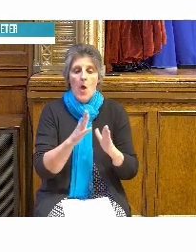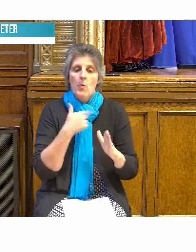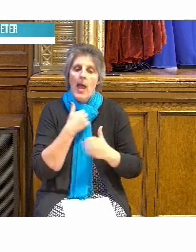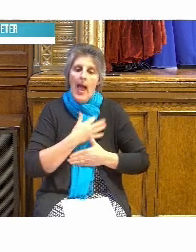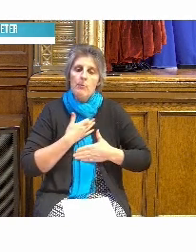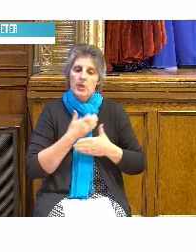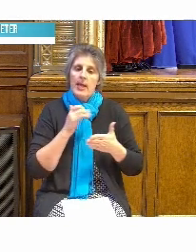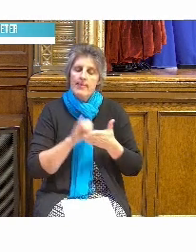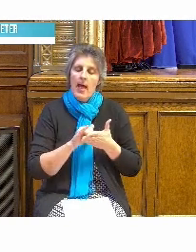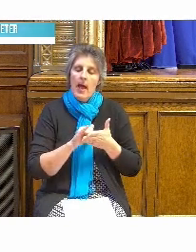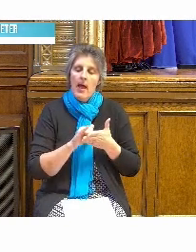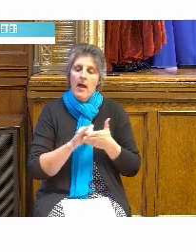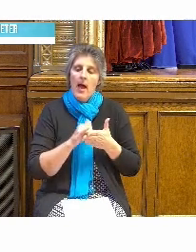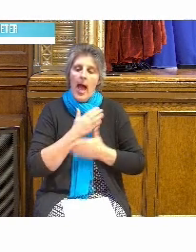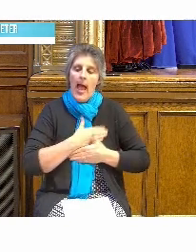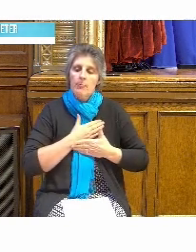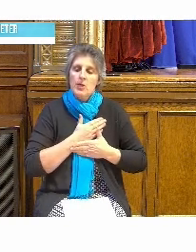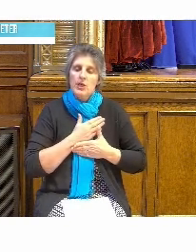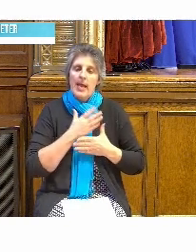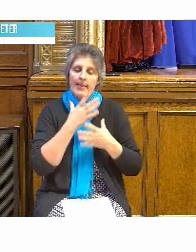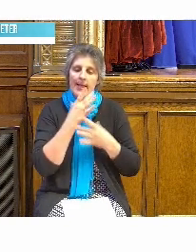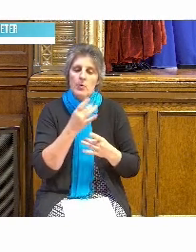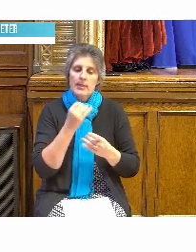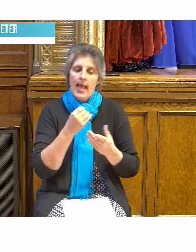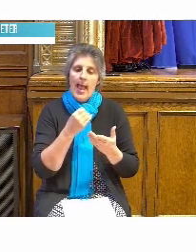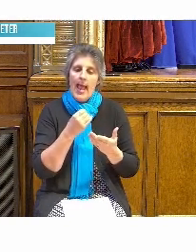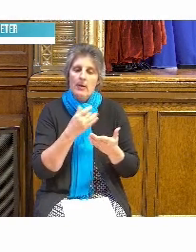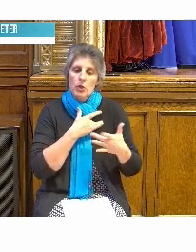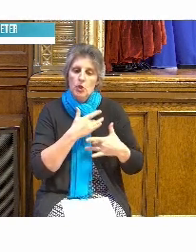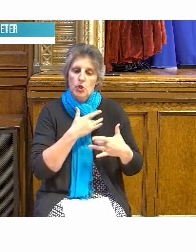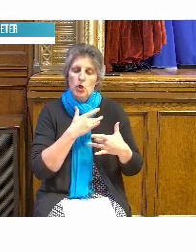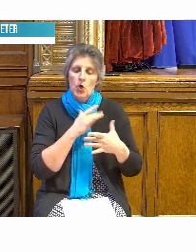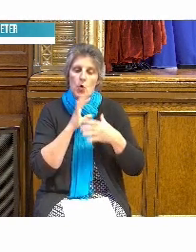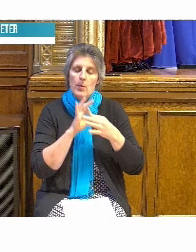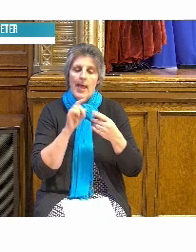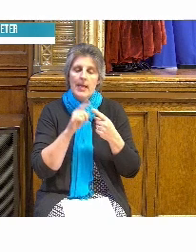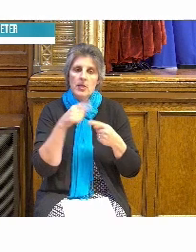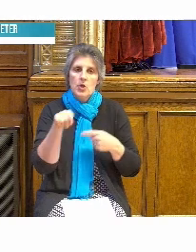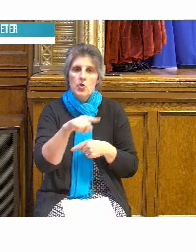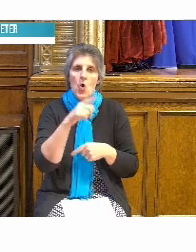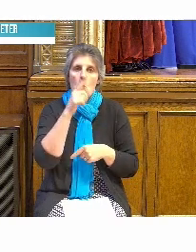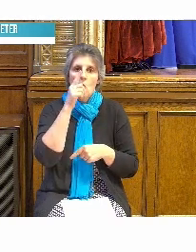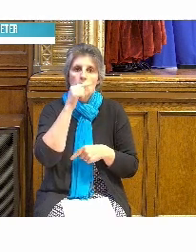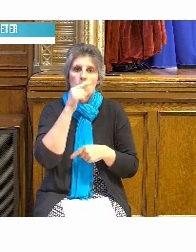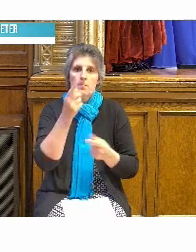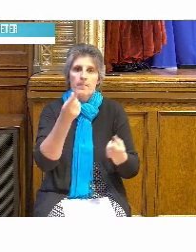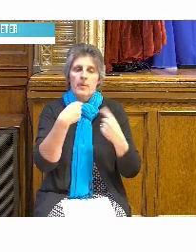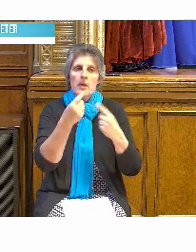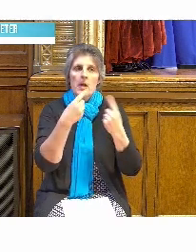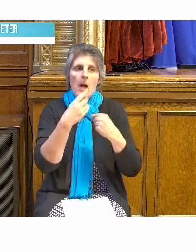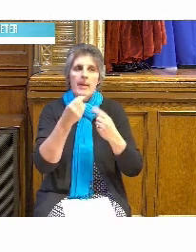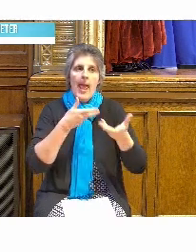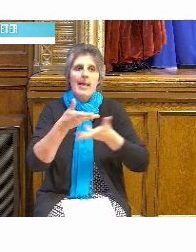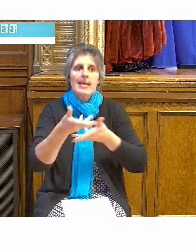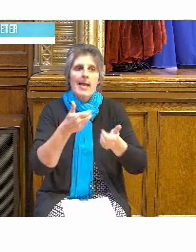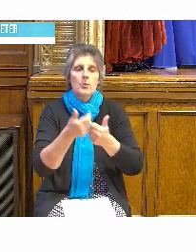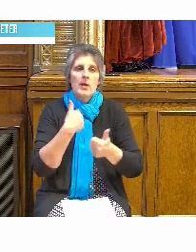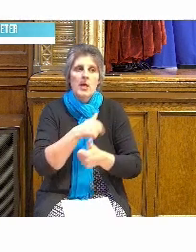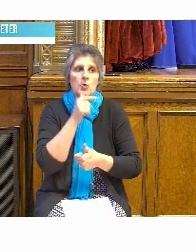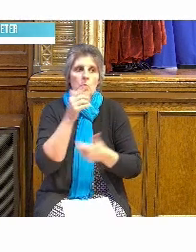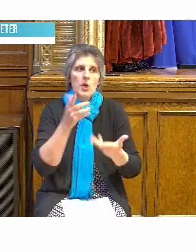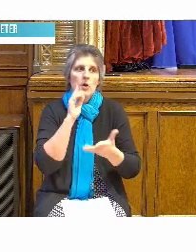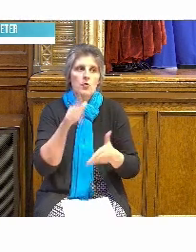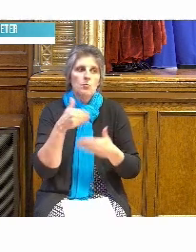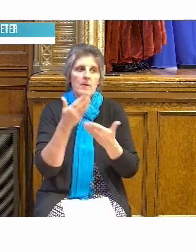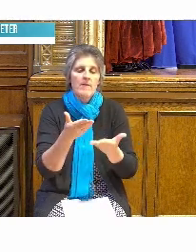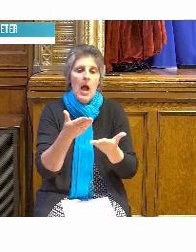appreciate the interest and concern with respect to those who are coming in and engaging with us, who are here to provide